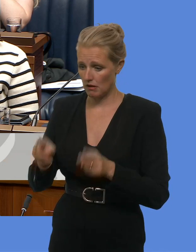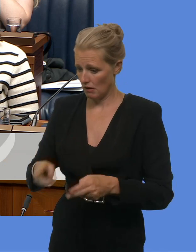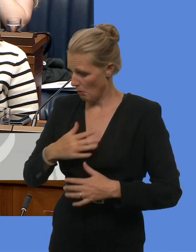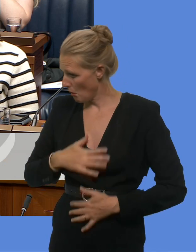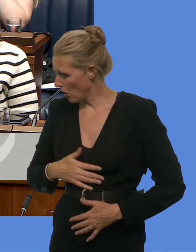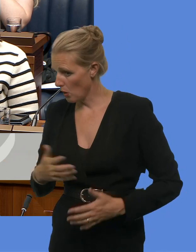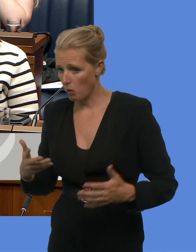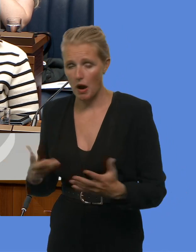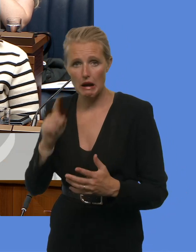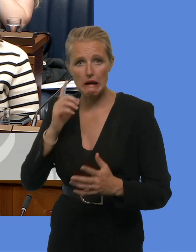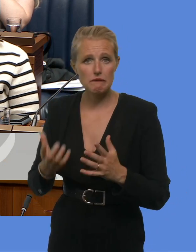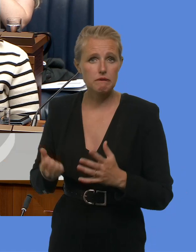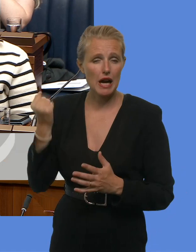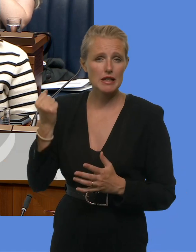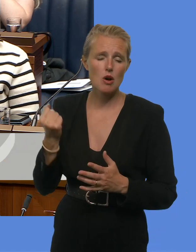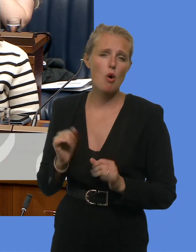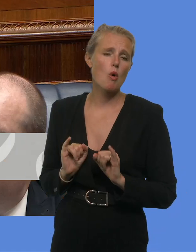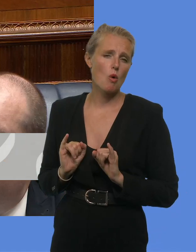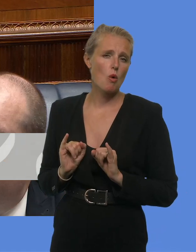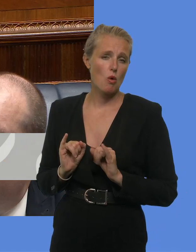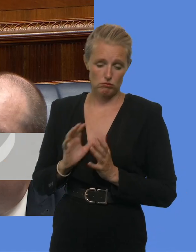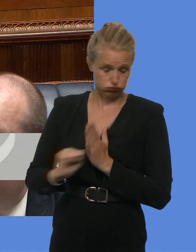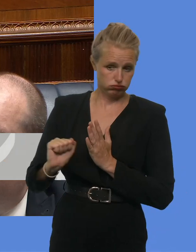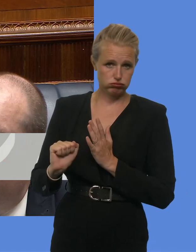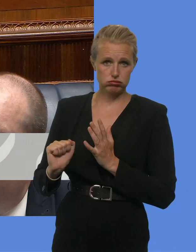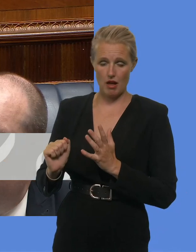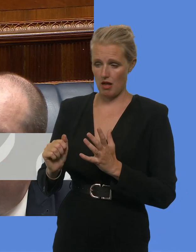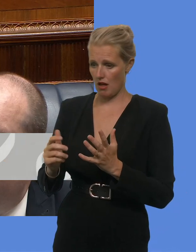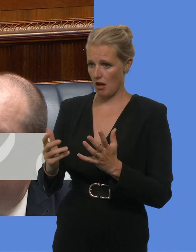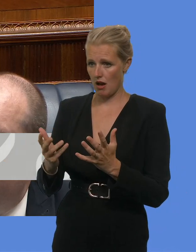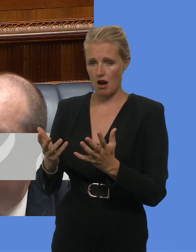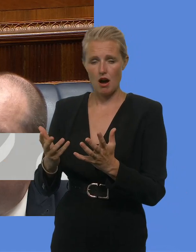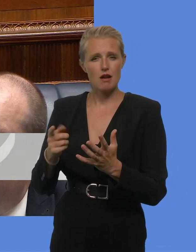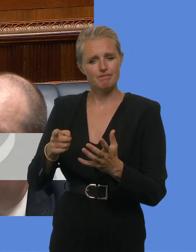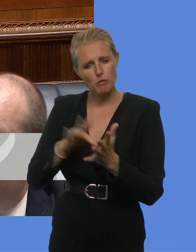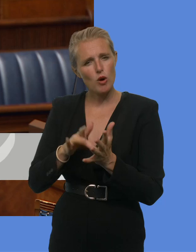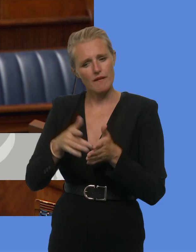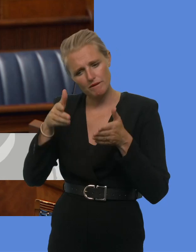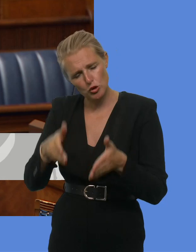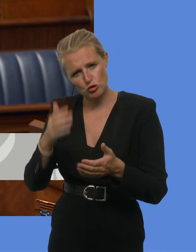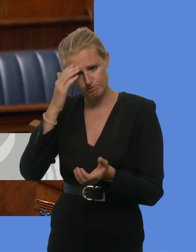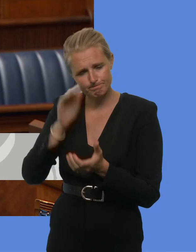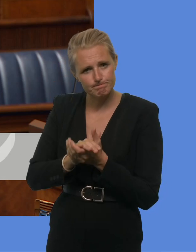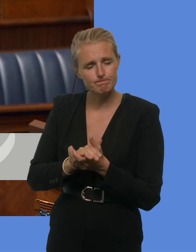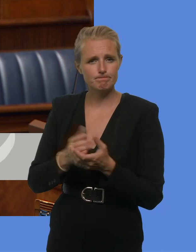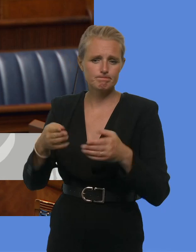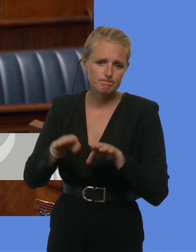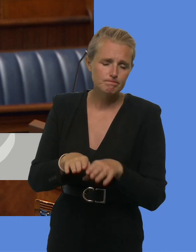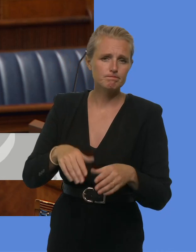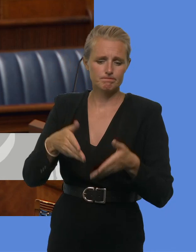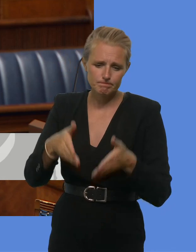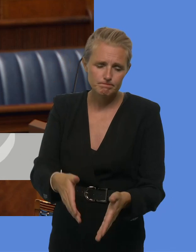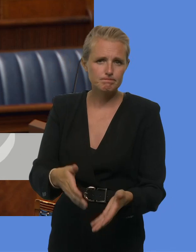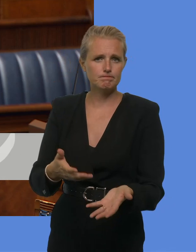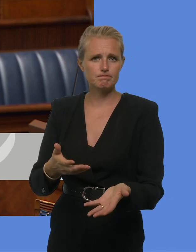been taken from them that really important aspect of having a burial